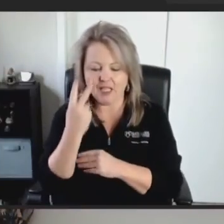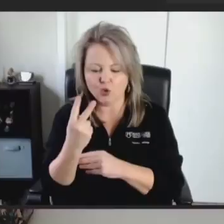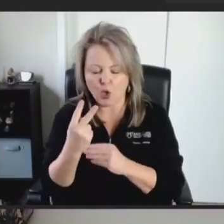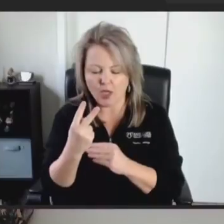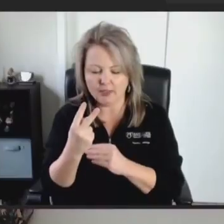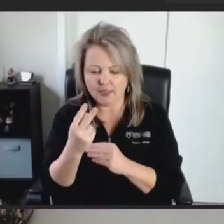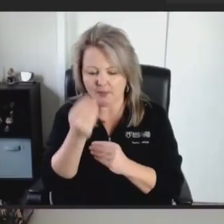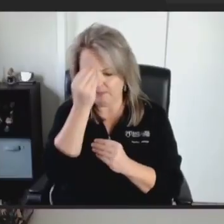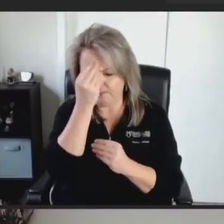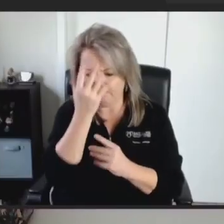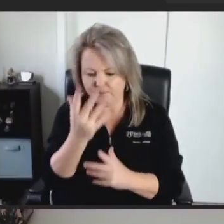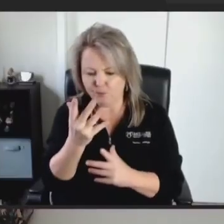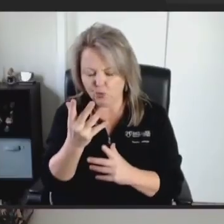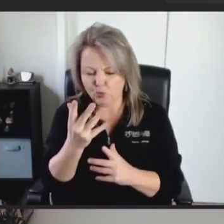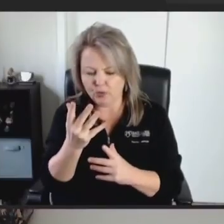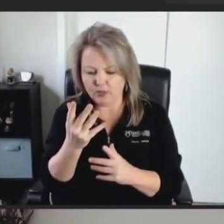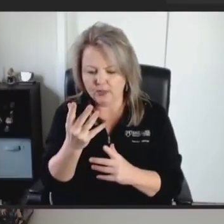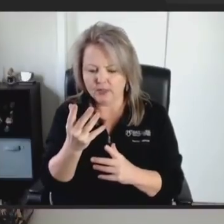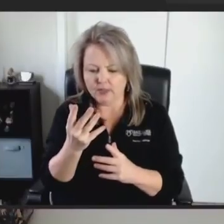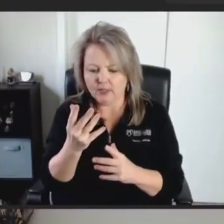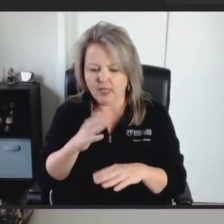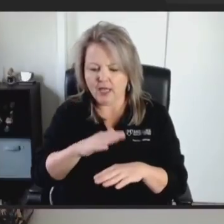about some places